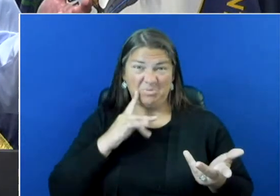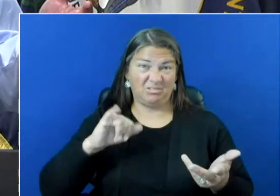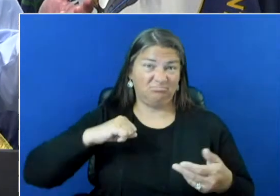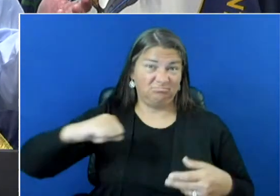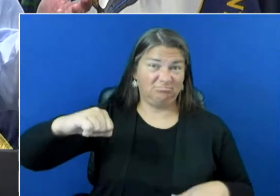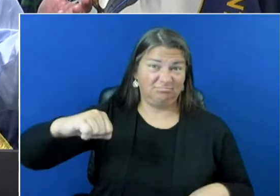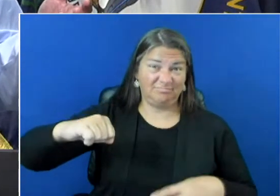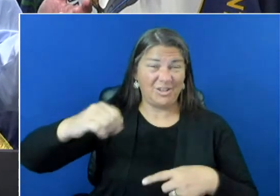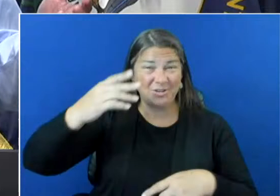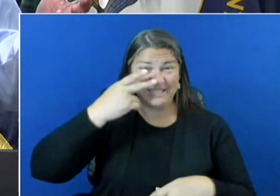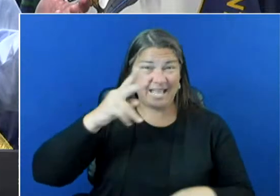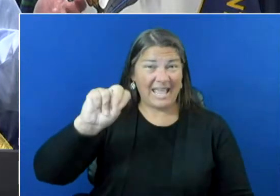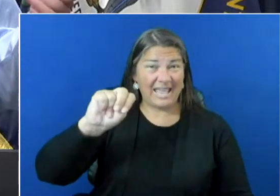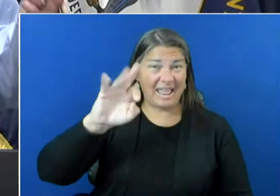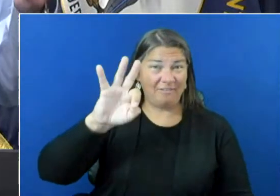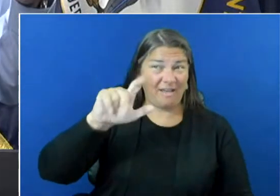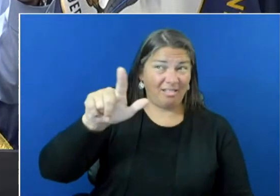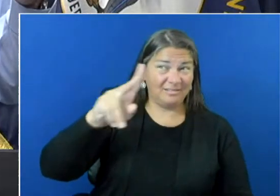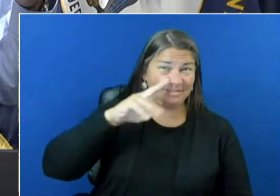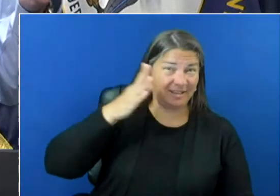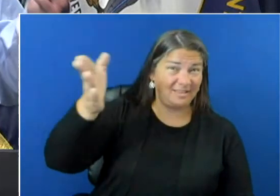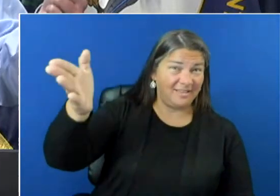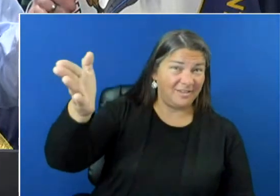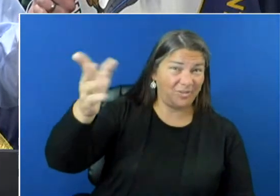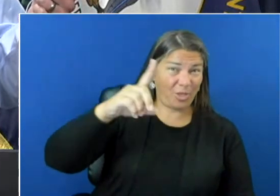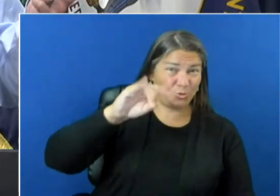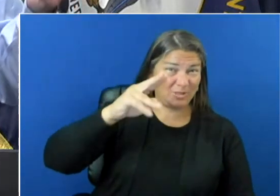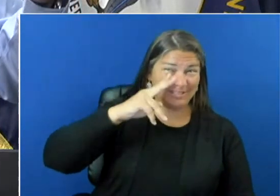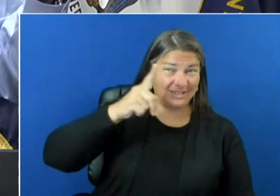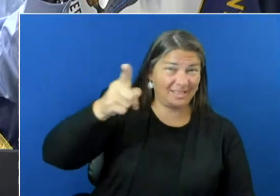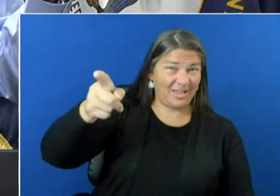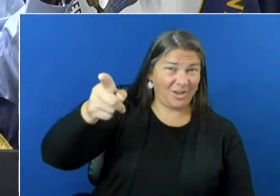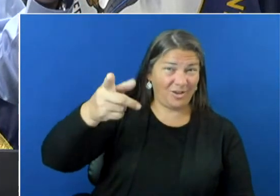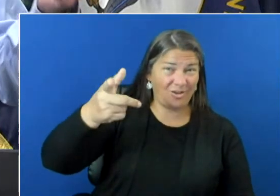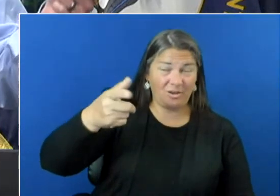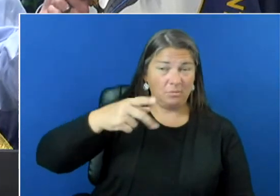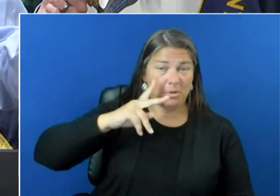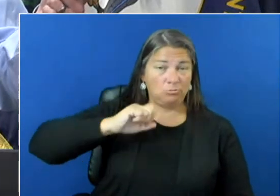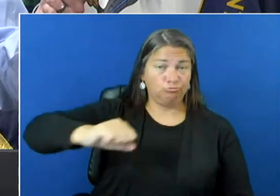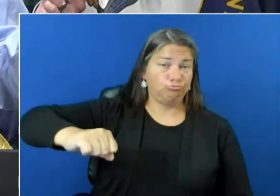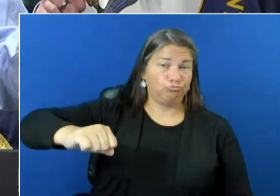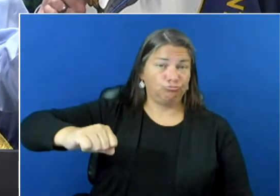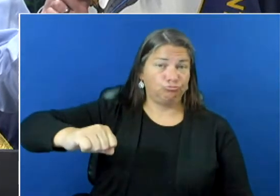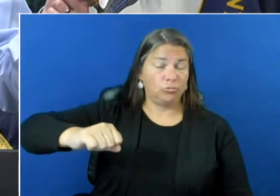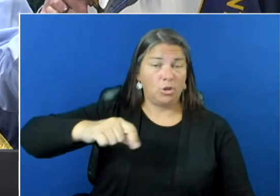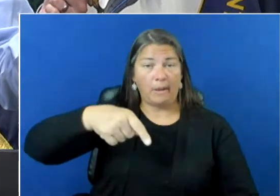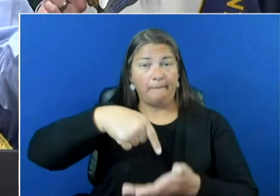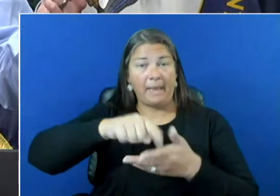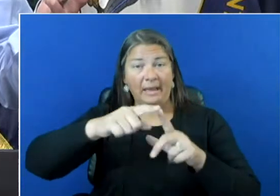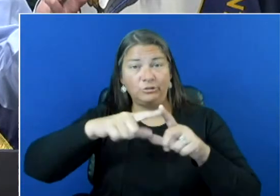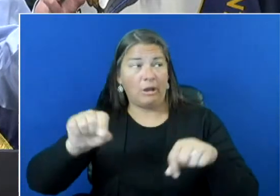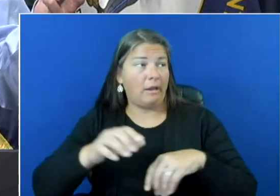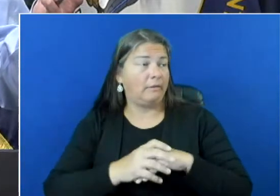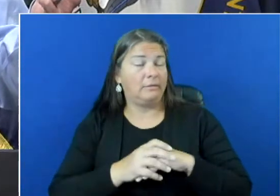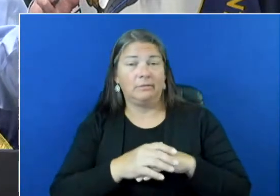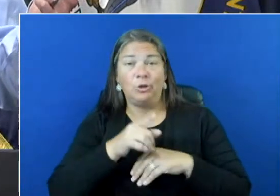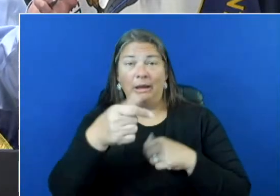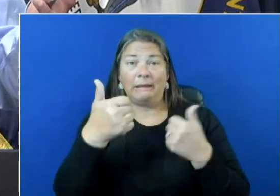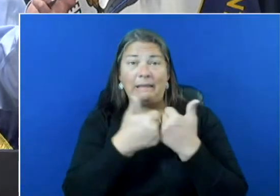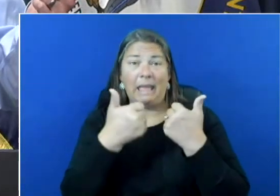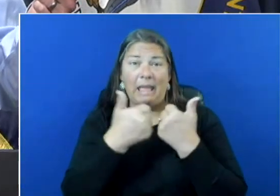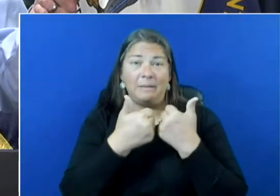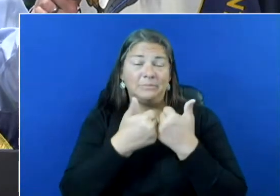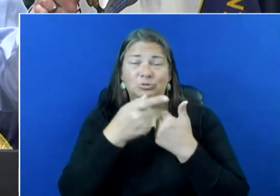doing, where you can lose paychecks, you can forfeit games. There are players with $20